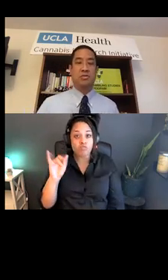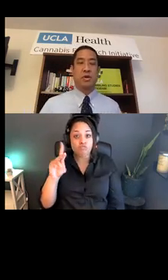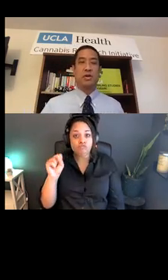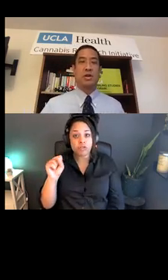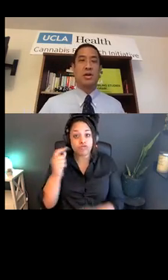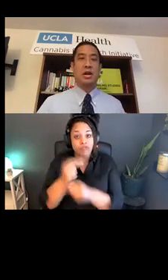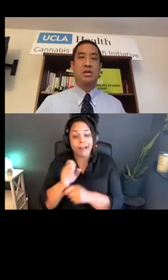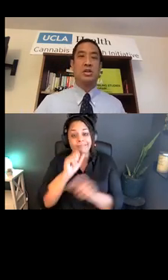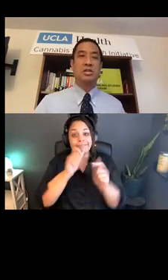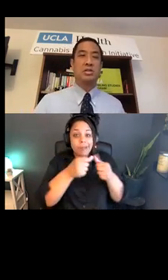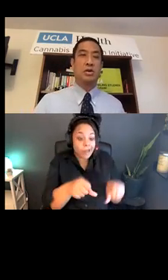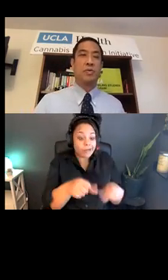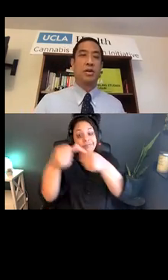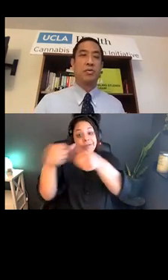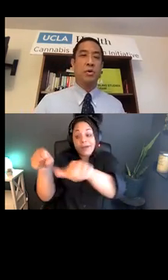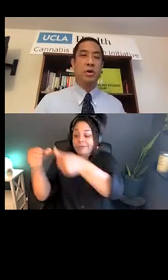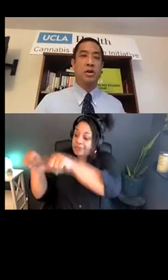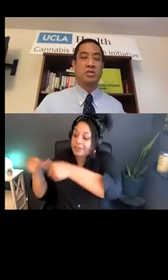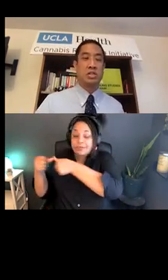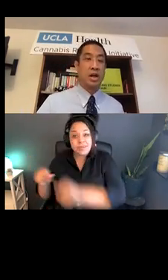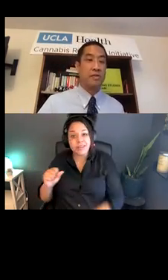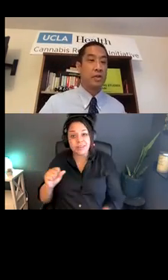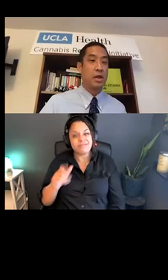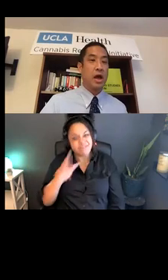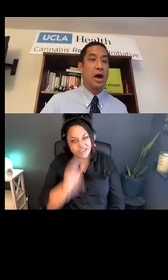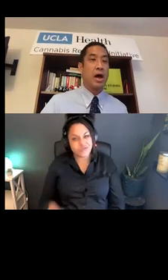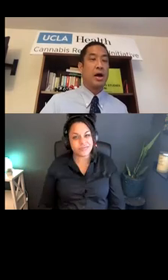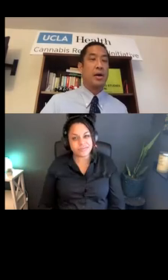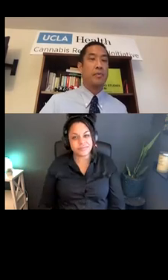that throughout the United States. So really interesting stuff.